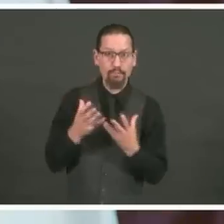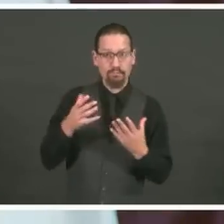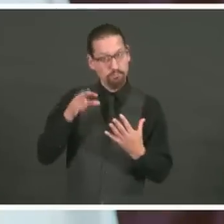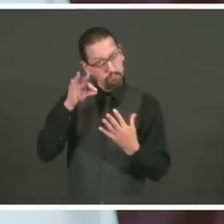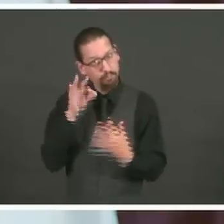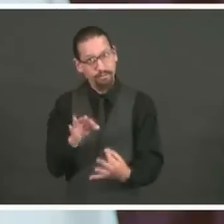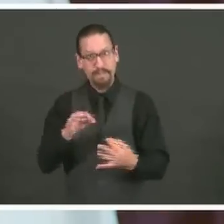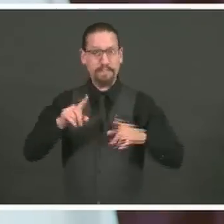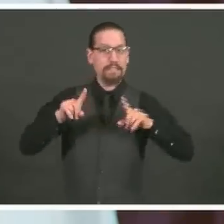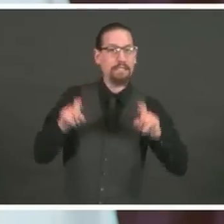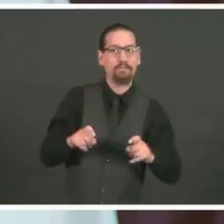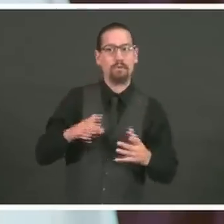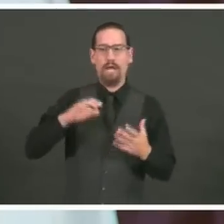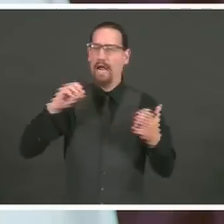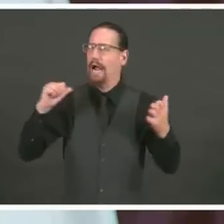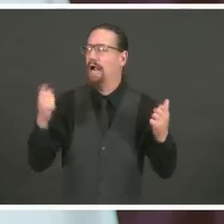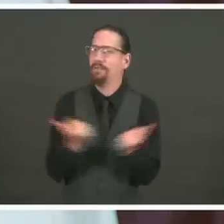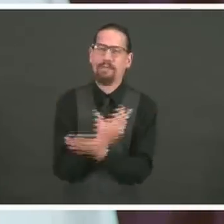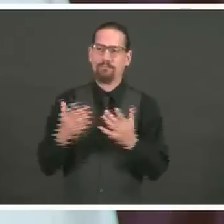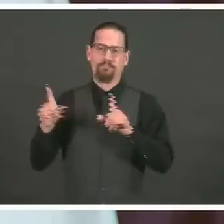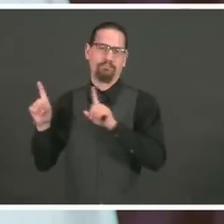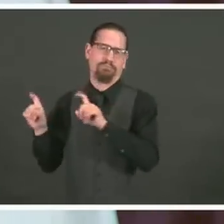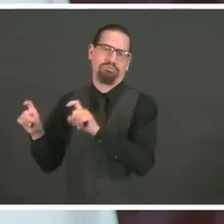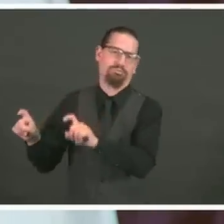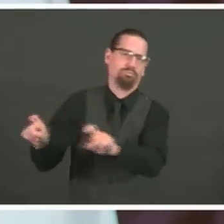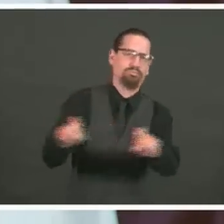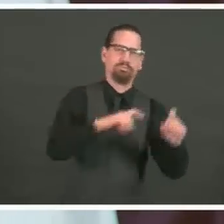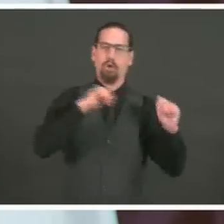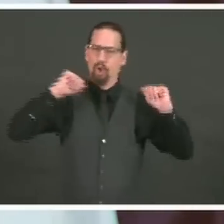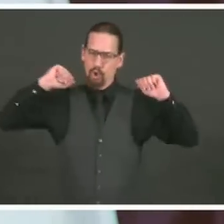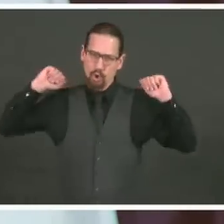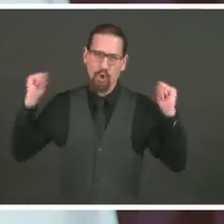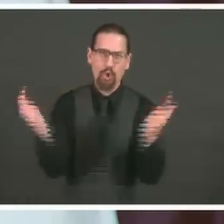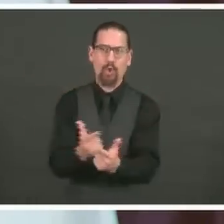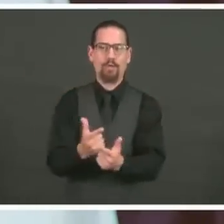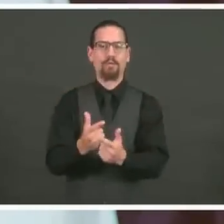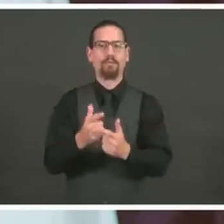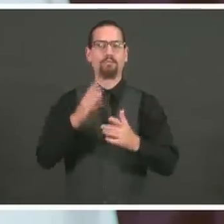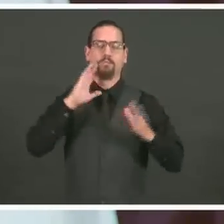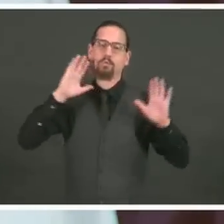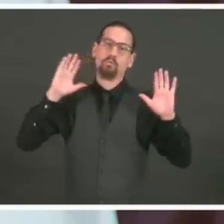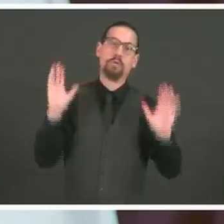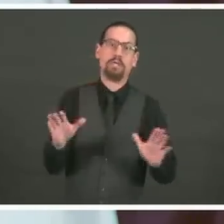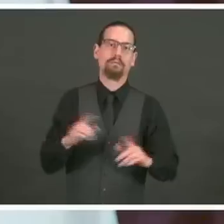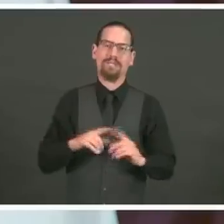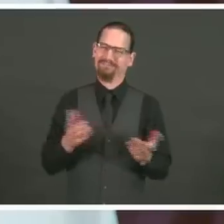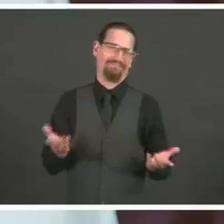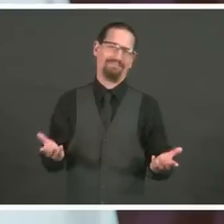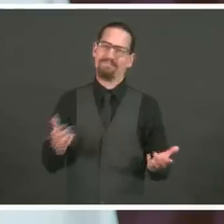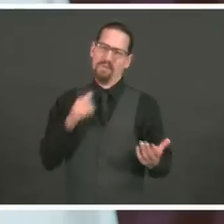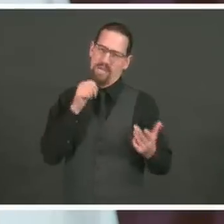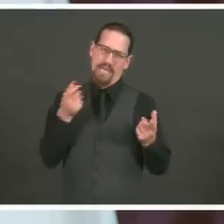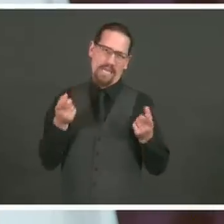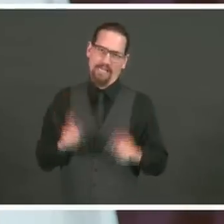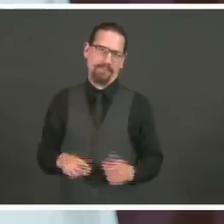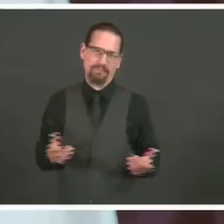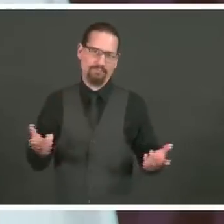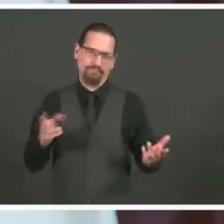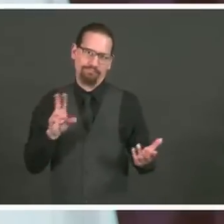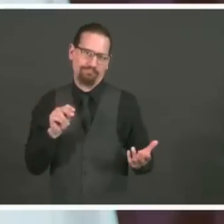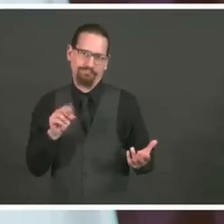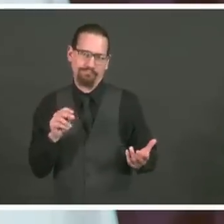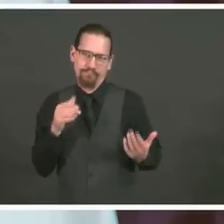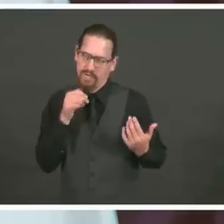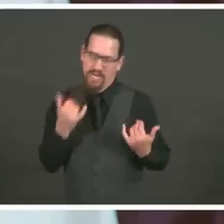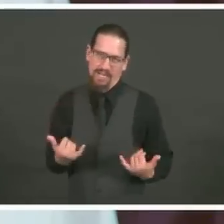everybody rapidly with immediate results, that would be the best option. That's not an option available anywhere